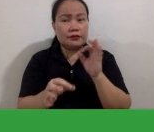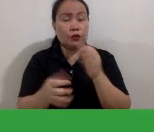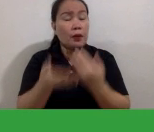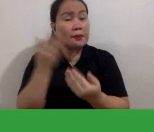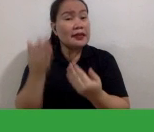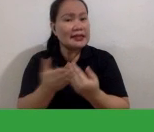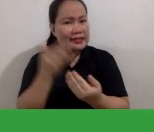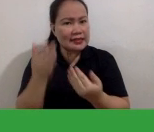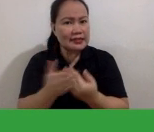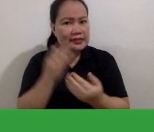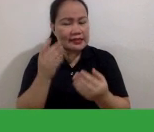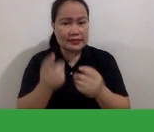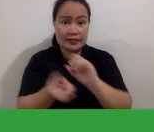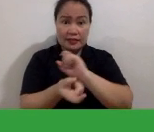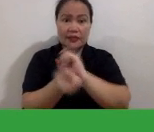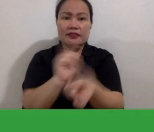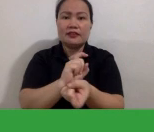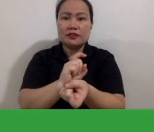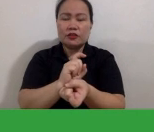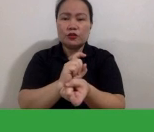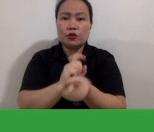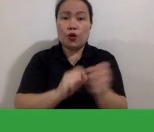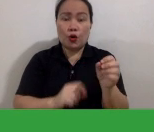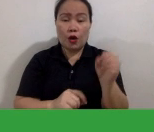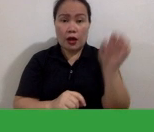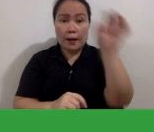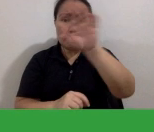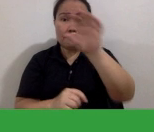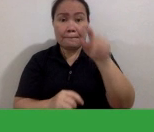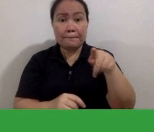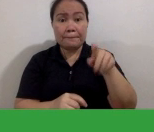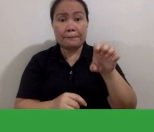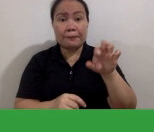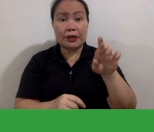decimal, mas mabilis po natin siya mako-convert